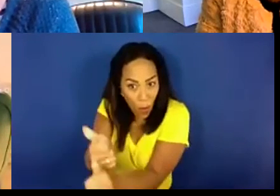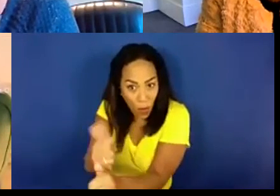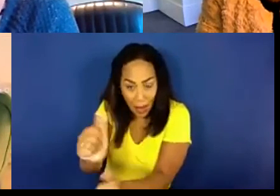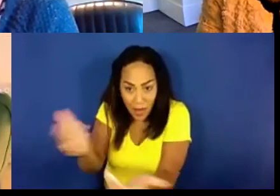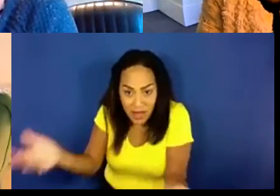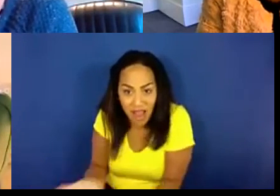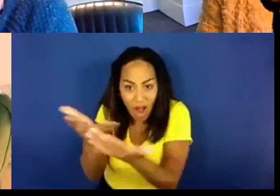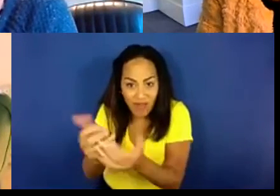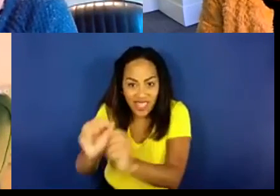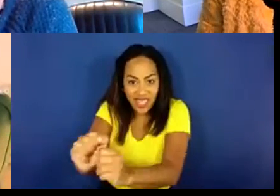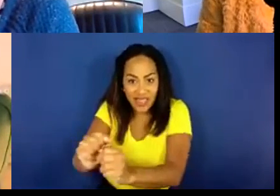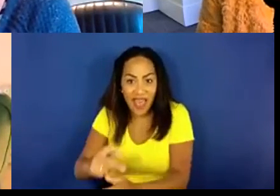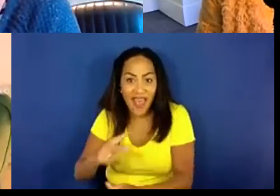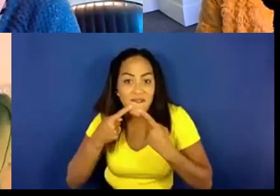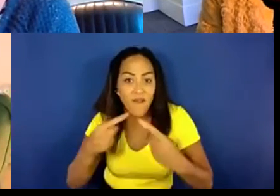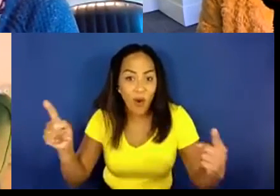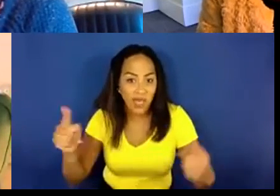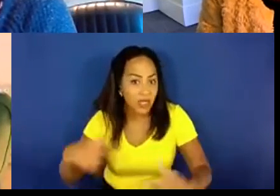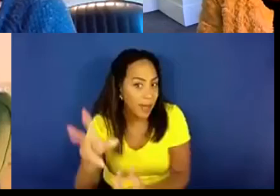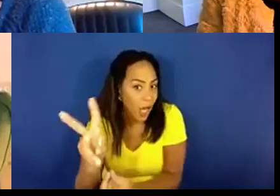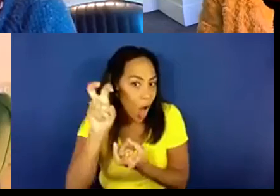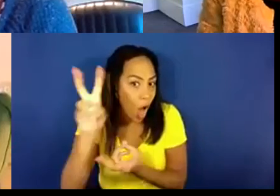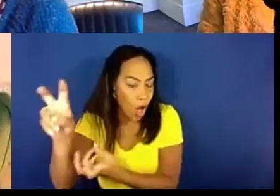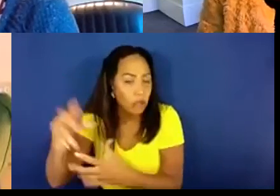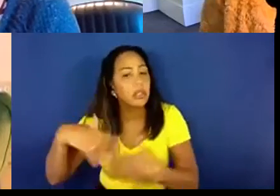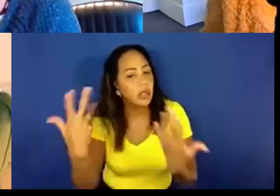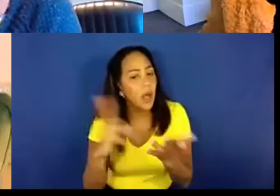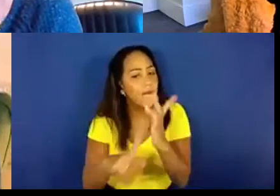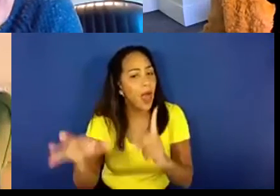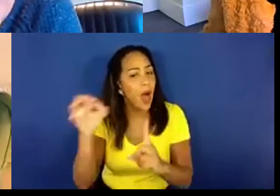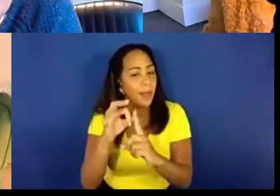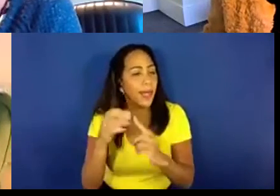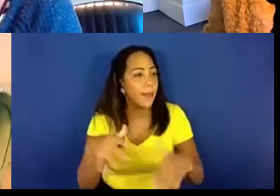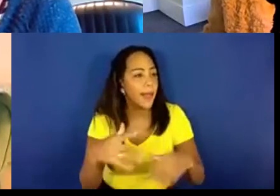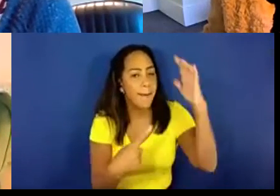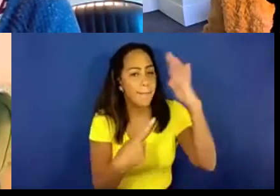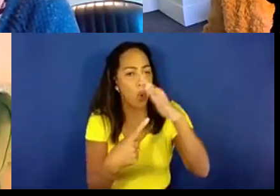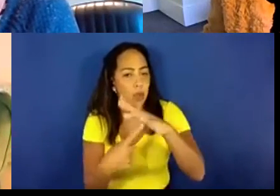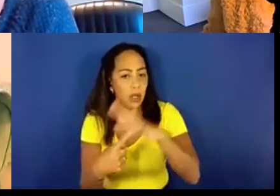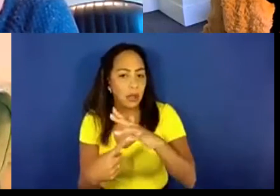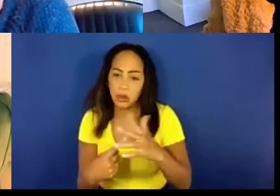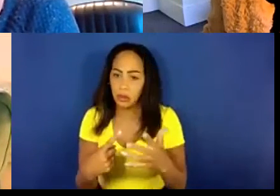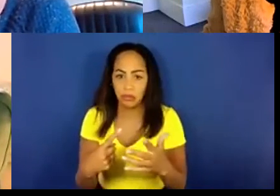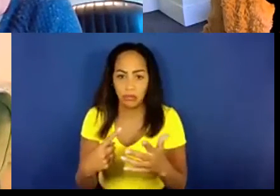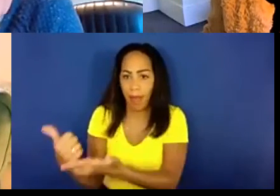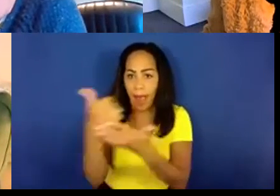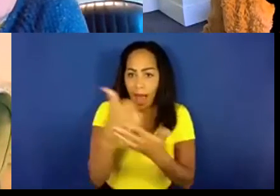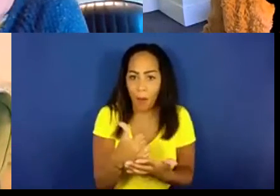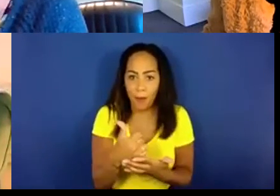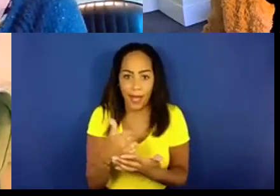VIP has been brilliant in terms of linking with other partners and learning from each other.